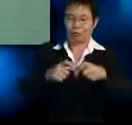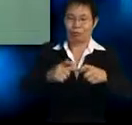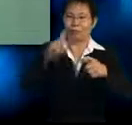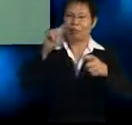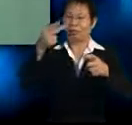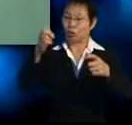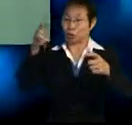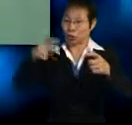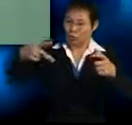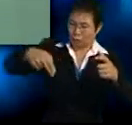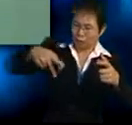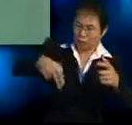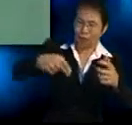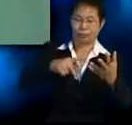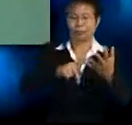tongs,